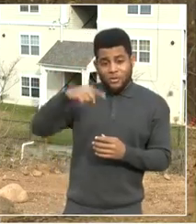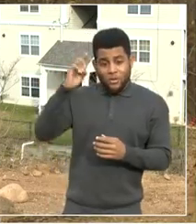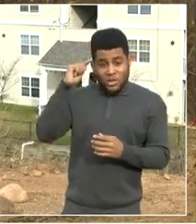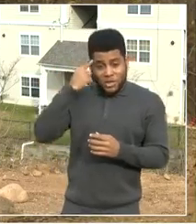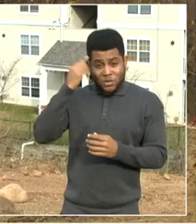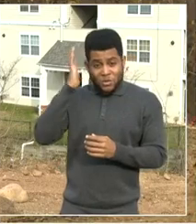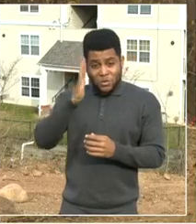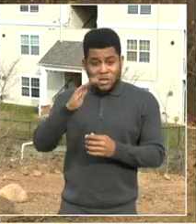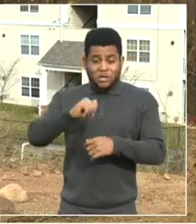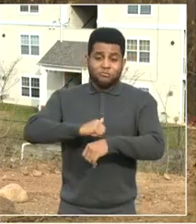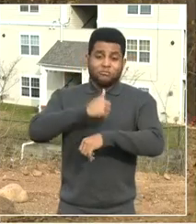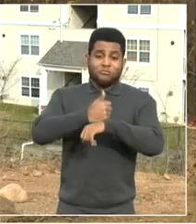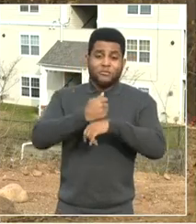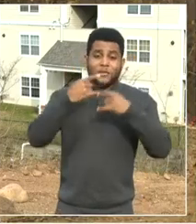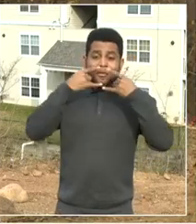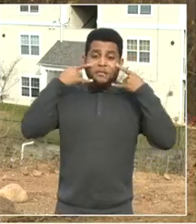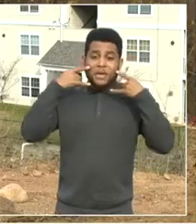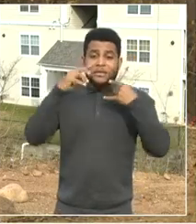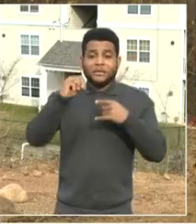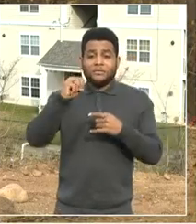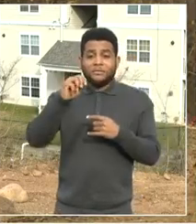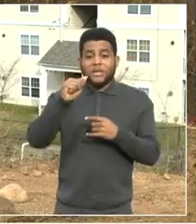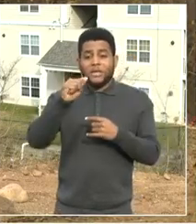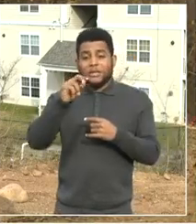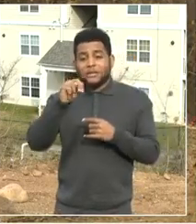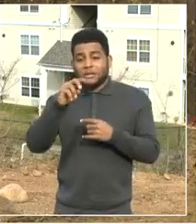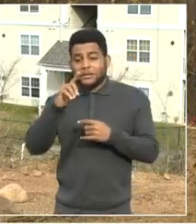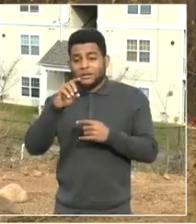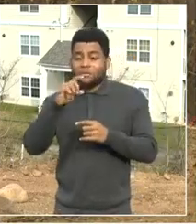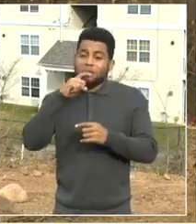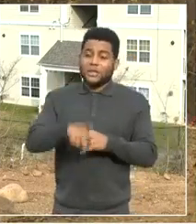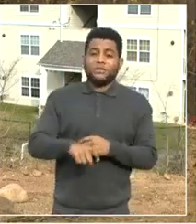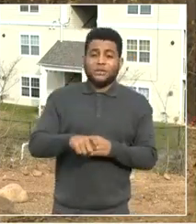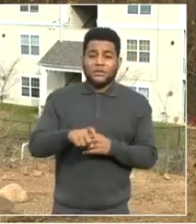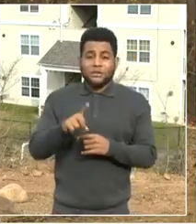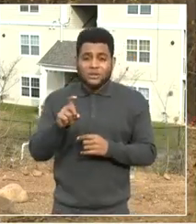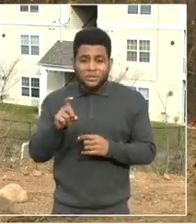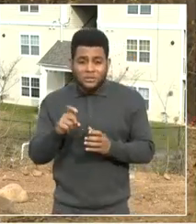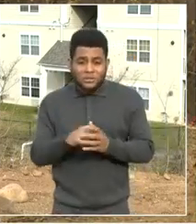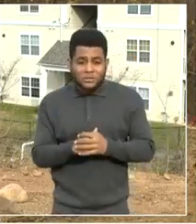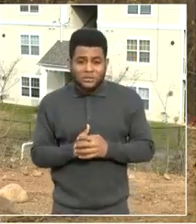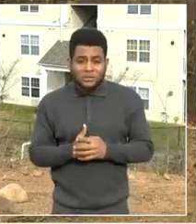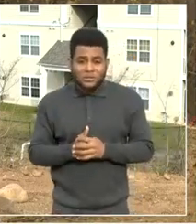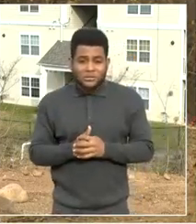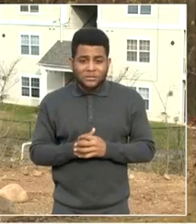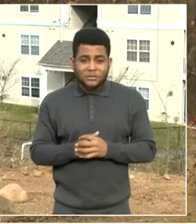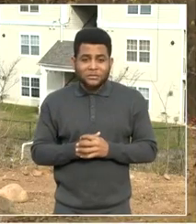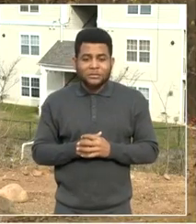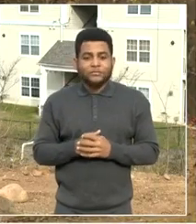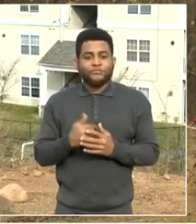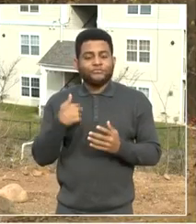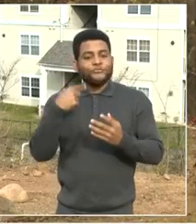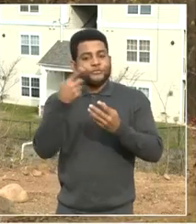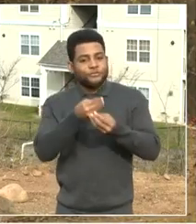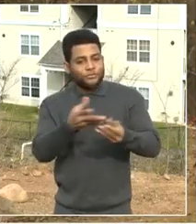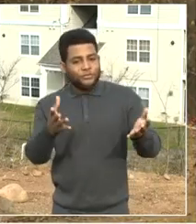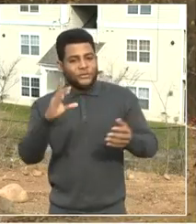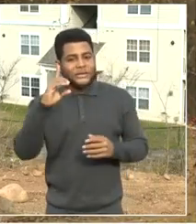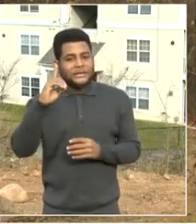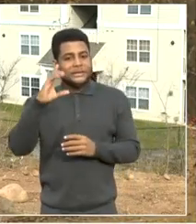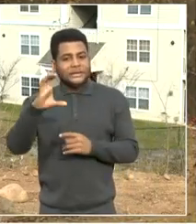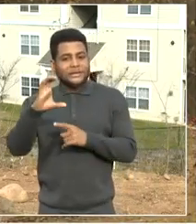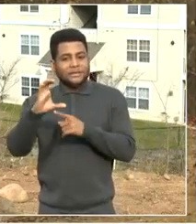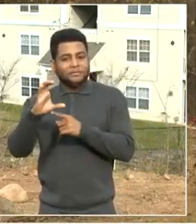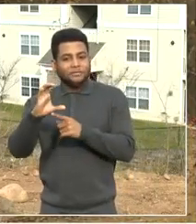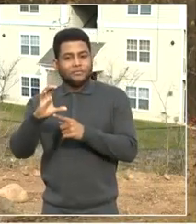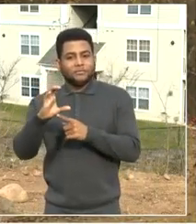Let me be clear about mask, Mark. It is the position of the District of Columbia. We have a mask advisory in place from the Department